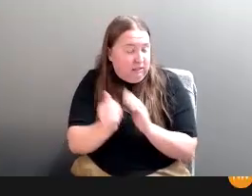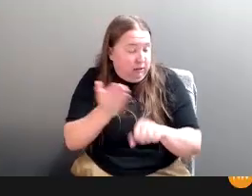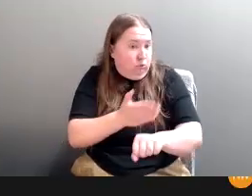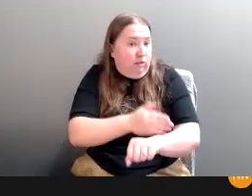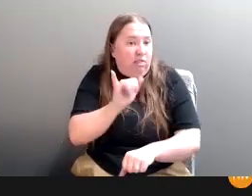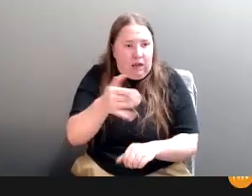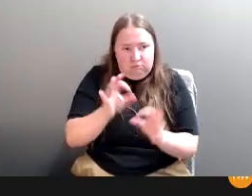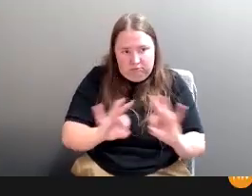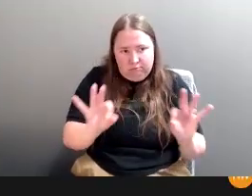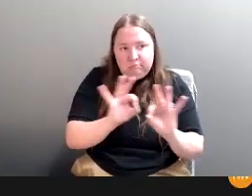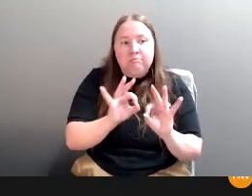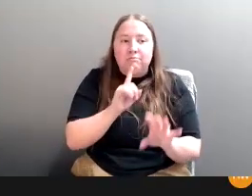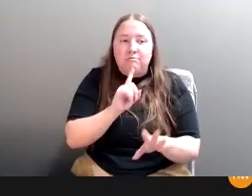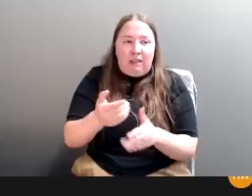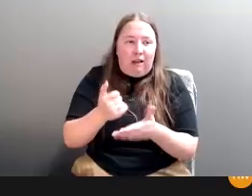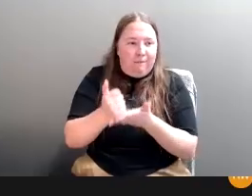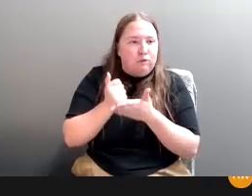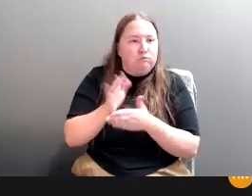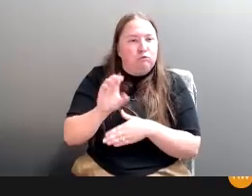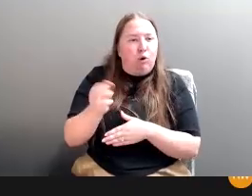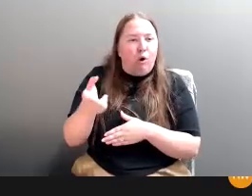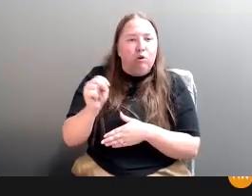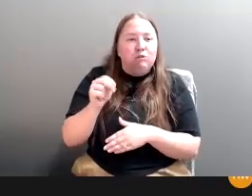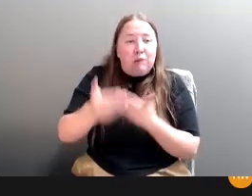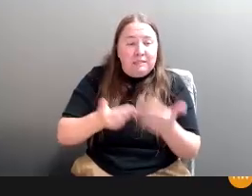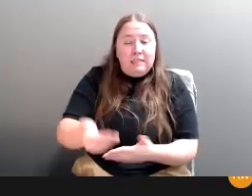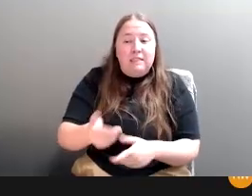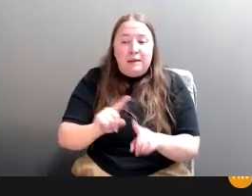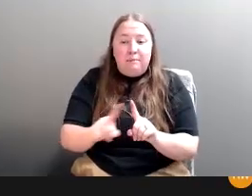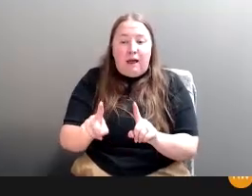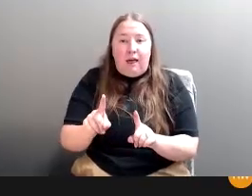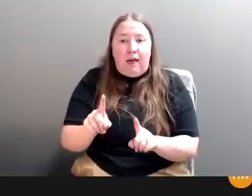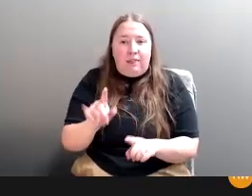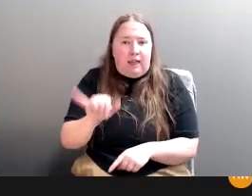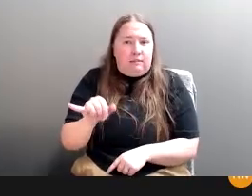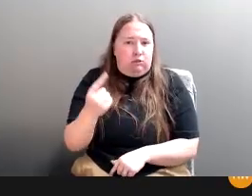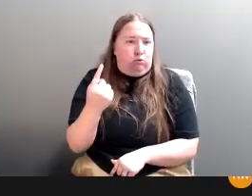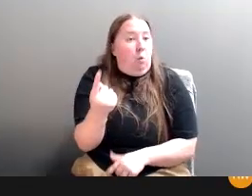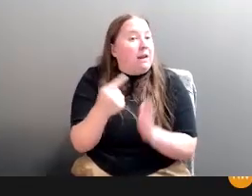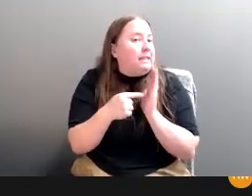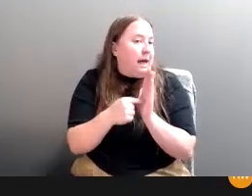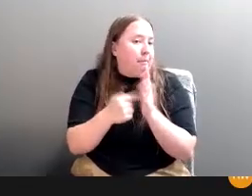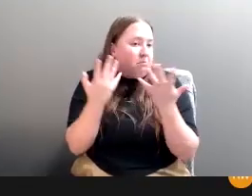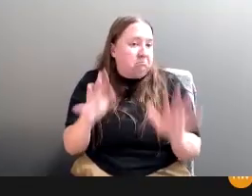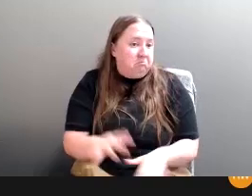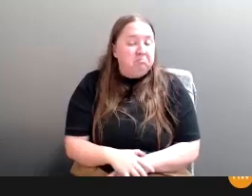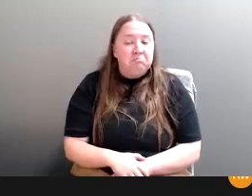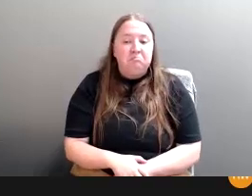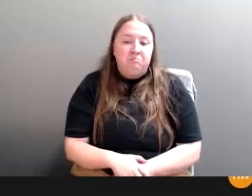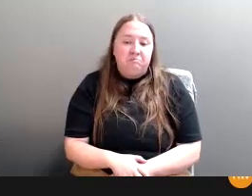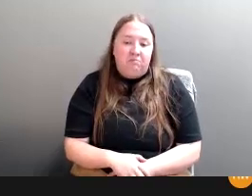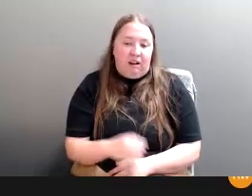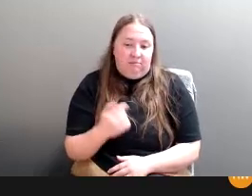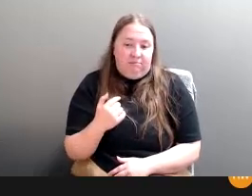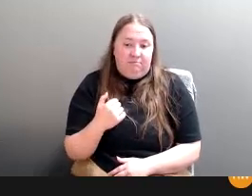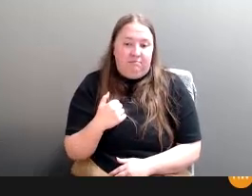important and really helpful to your own process. But that's just one of the examples that I can at